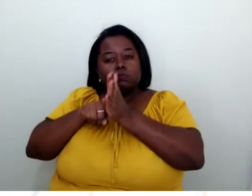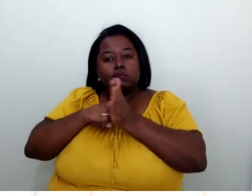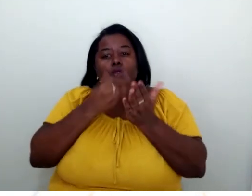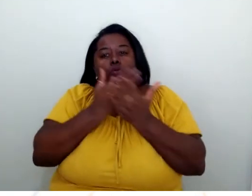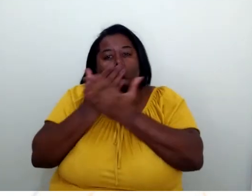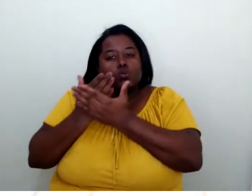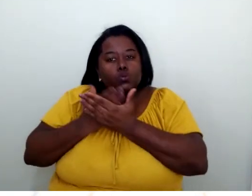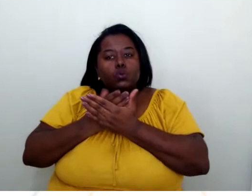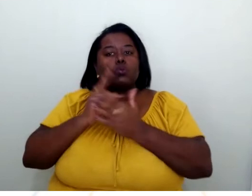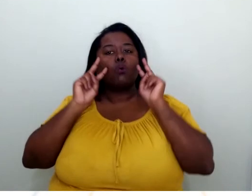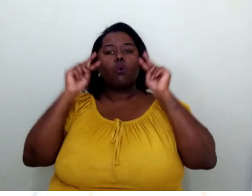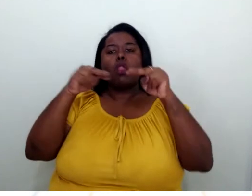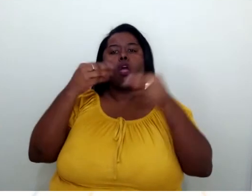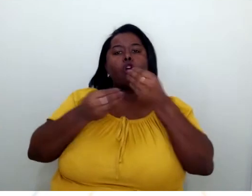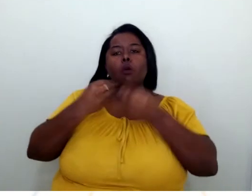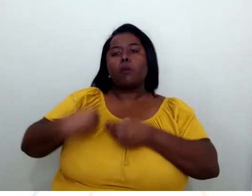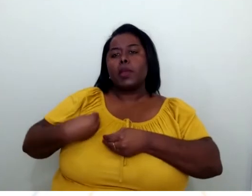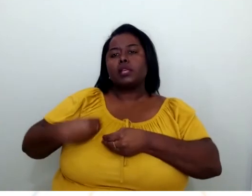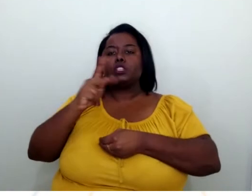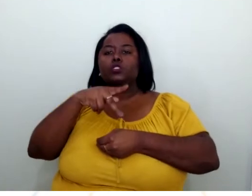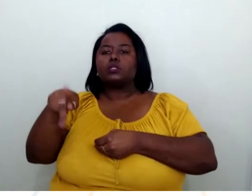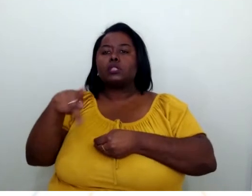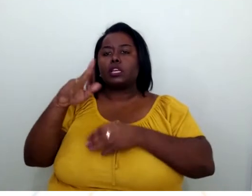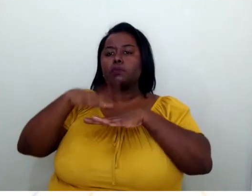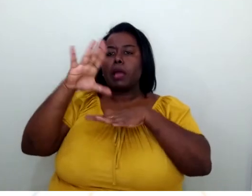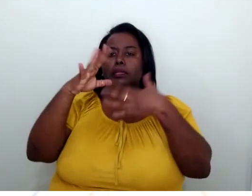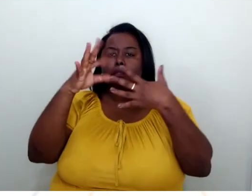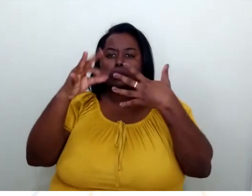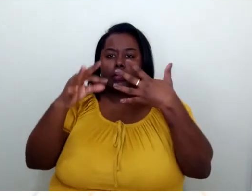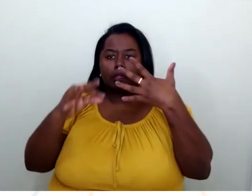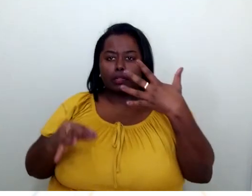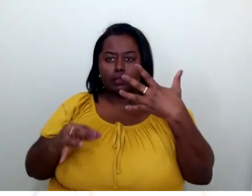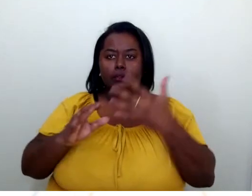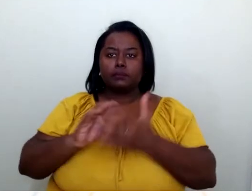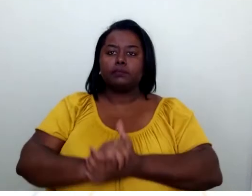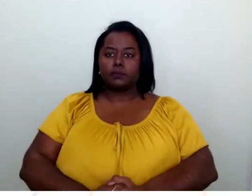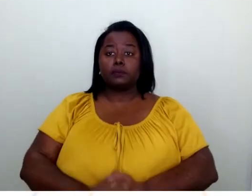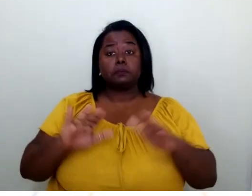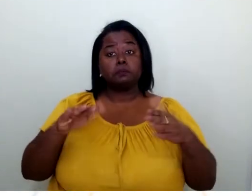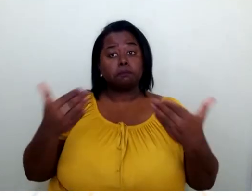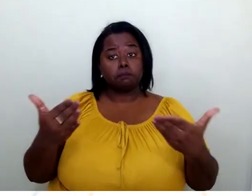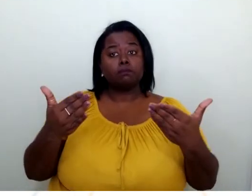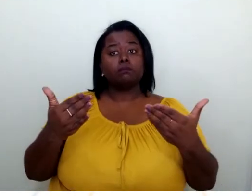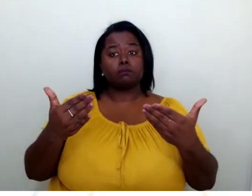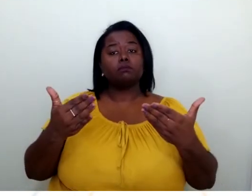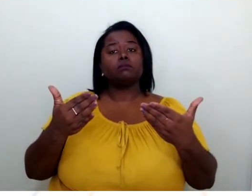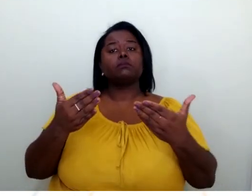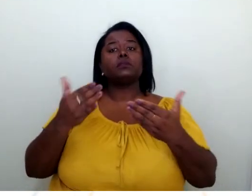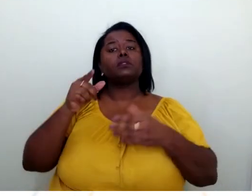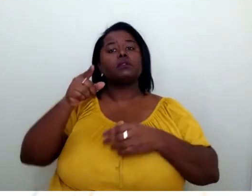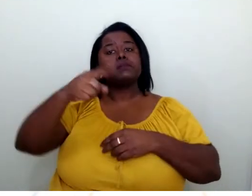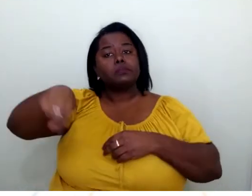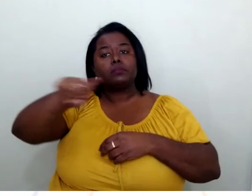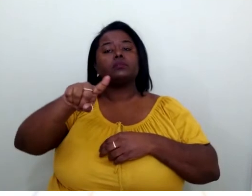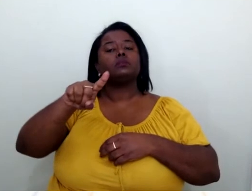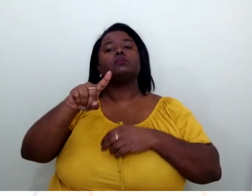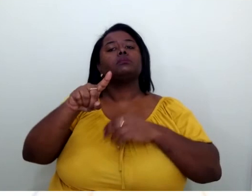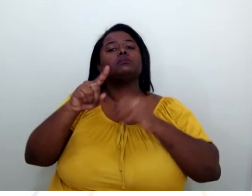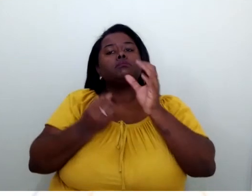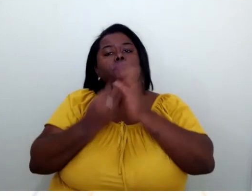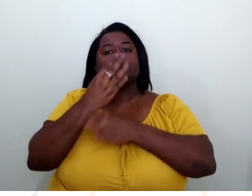Archer, and Terry Anderson. And they came up with this community of inquiry, which talks about 3 spheres: a cognitive, a